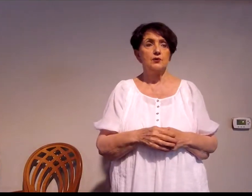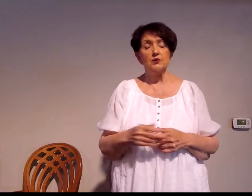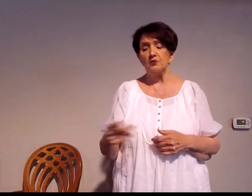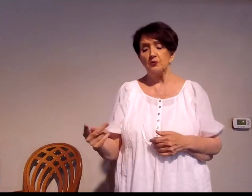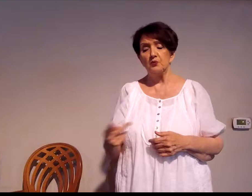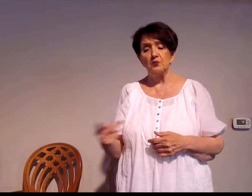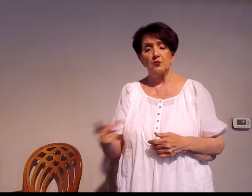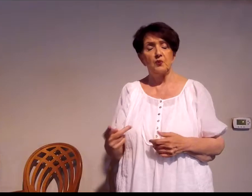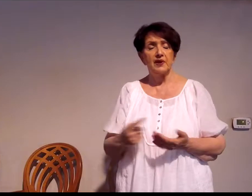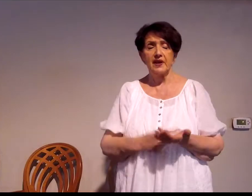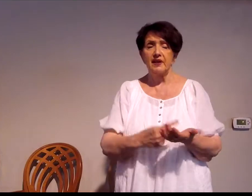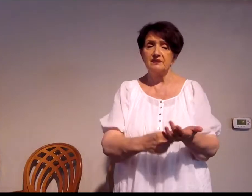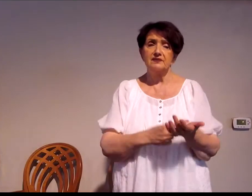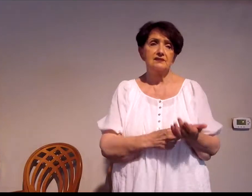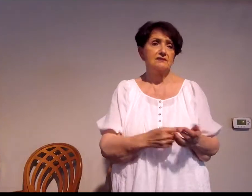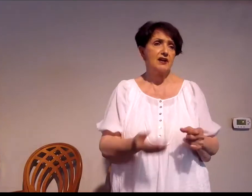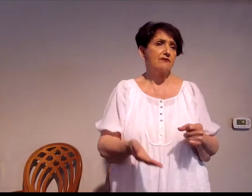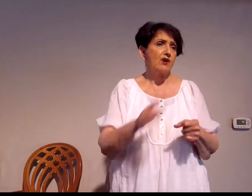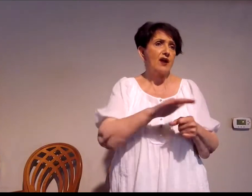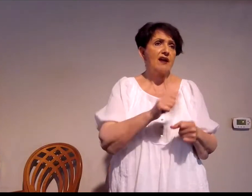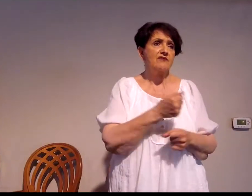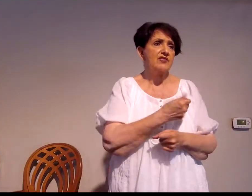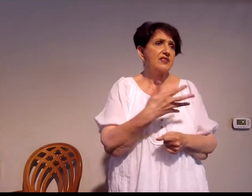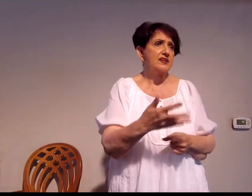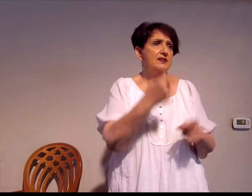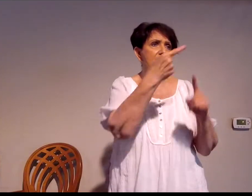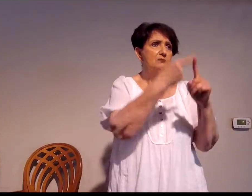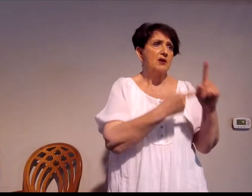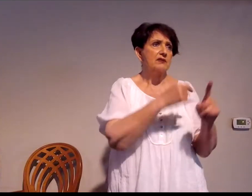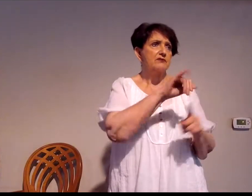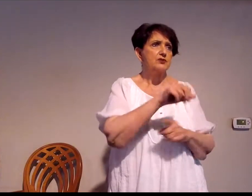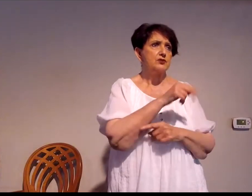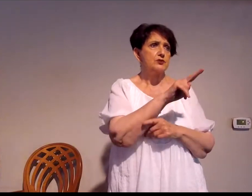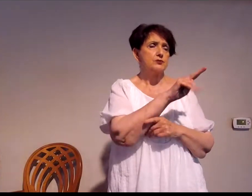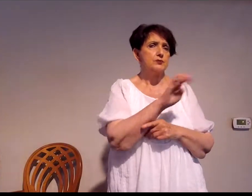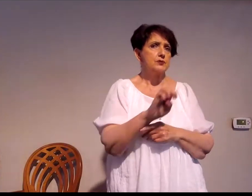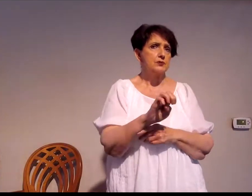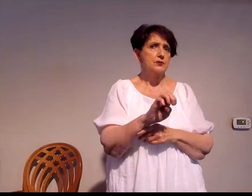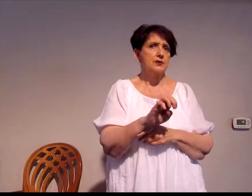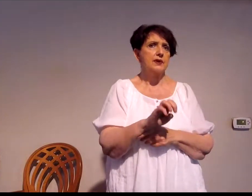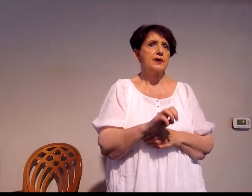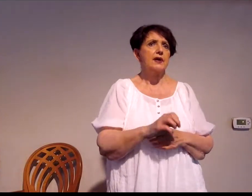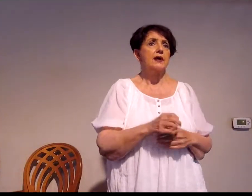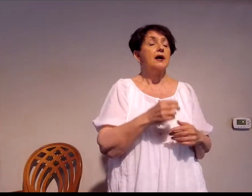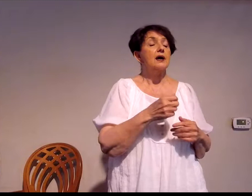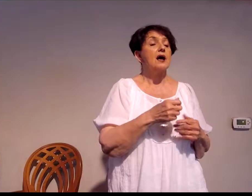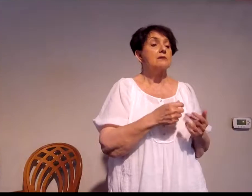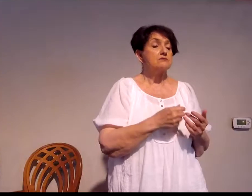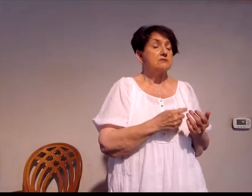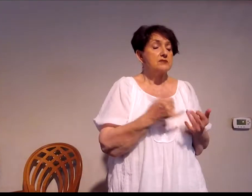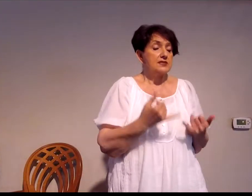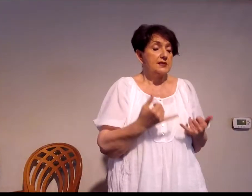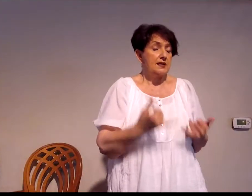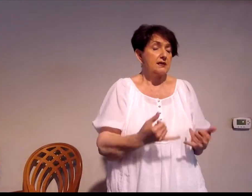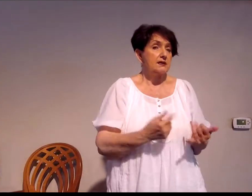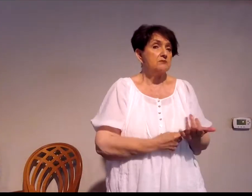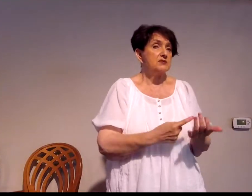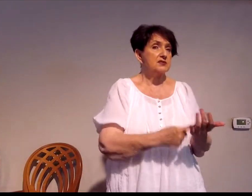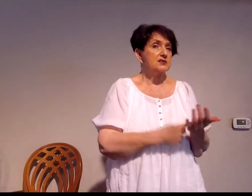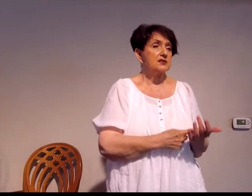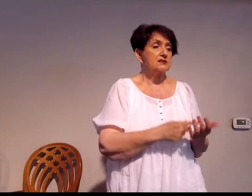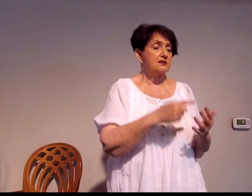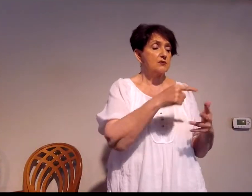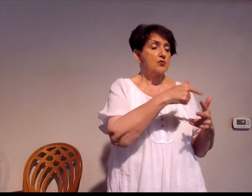June. And so I'm bringing three things forward from all the content on Rumble, and it's